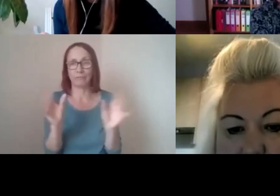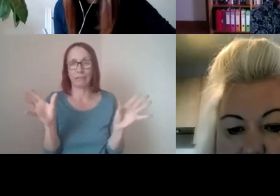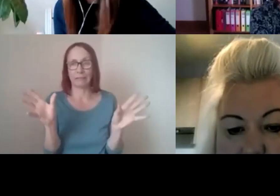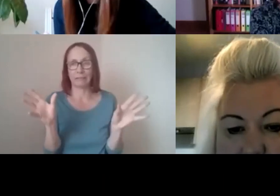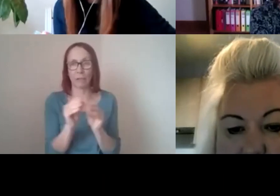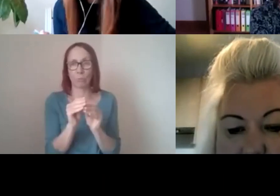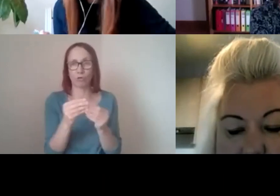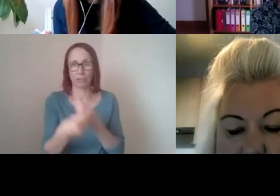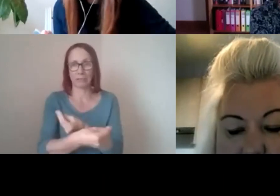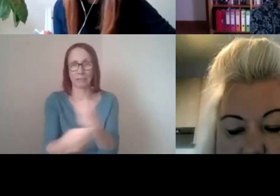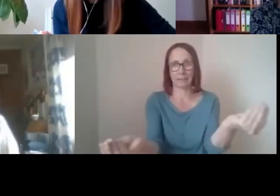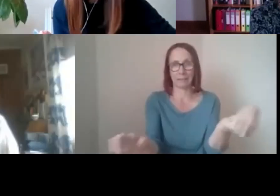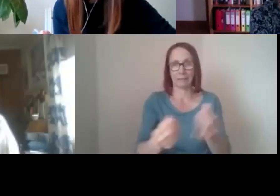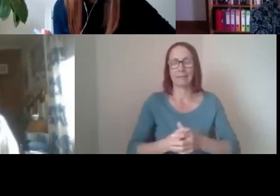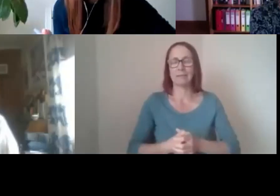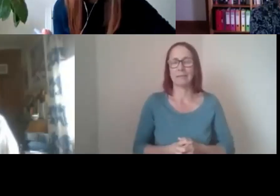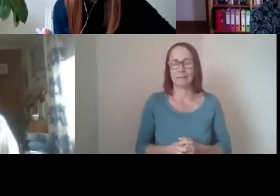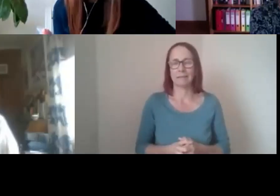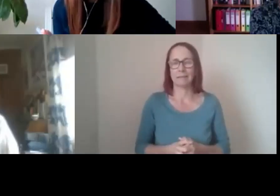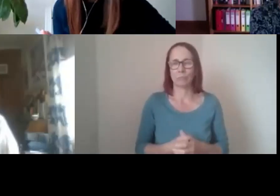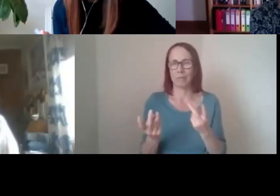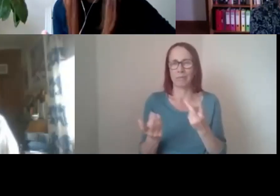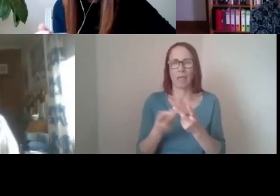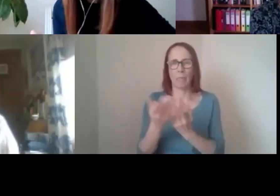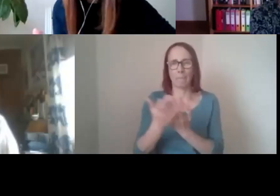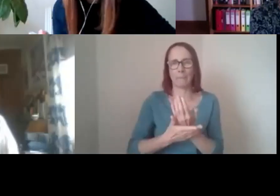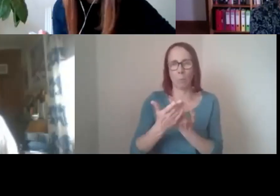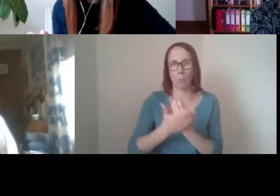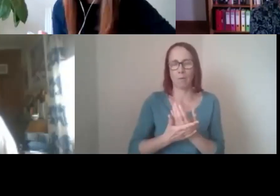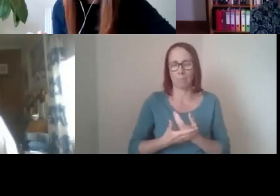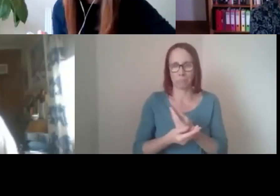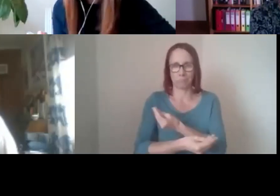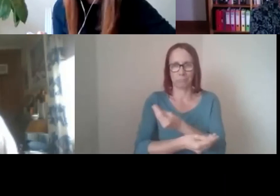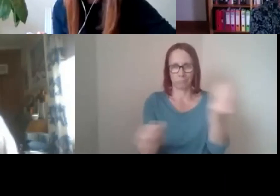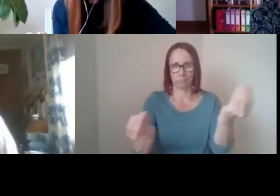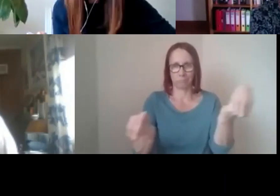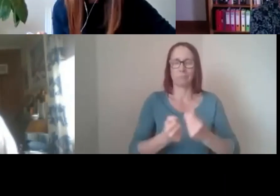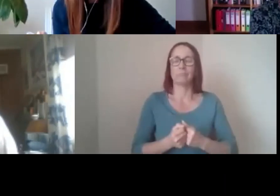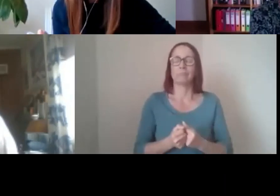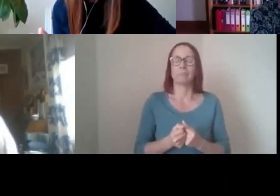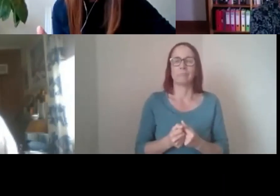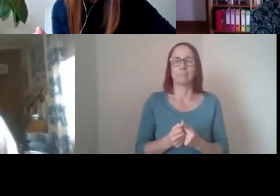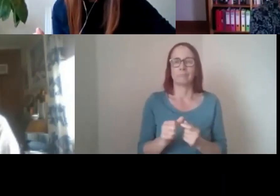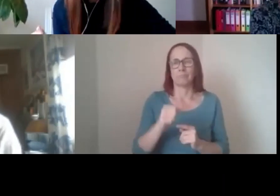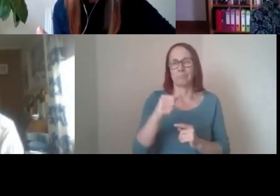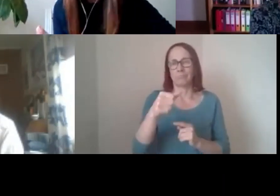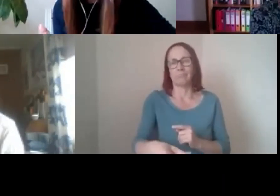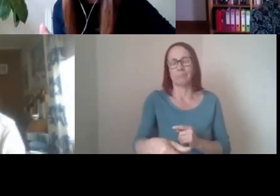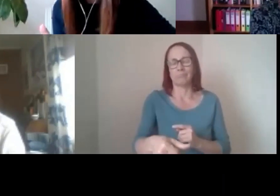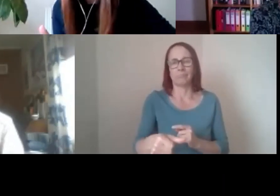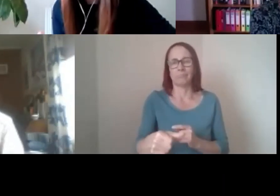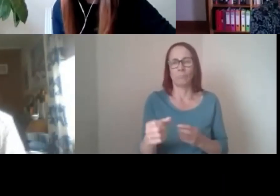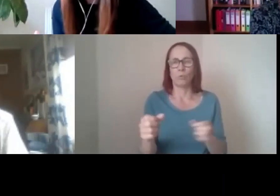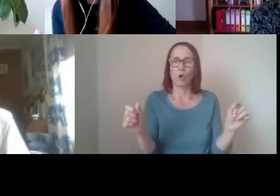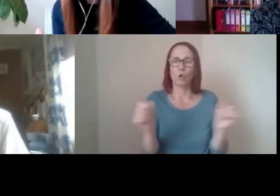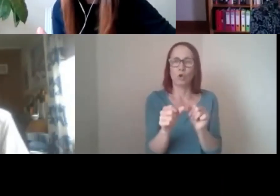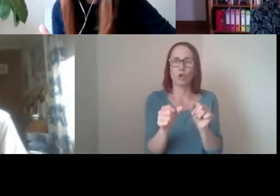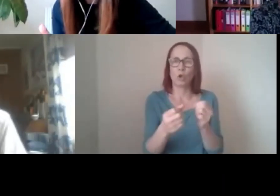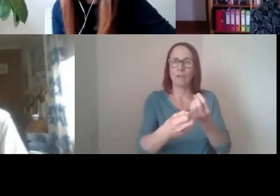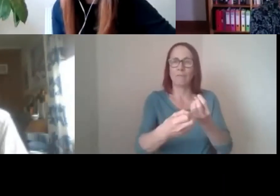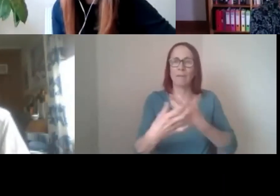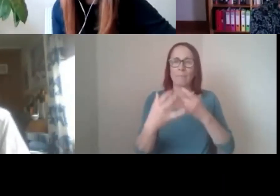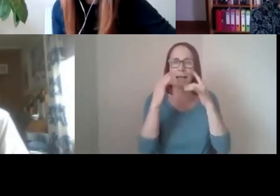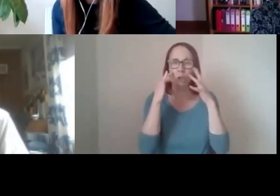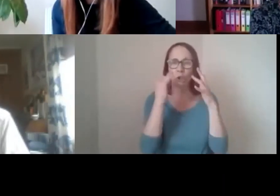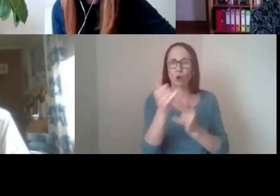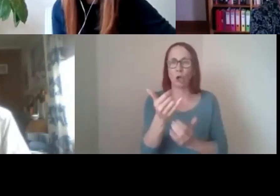share that with you along with some of the other paperwork. And as I said, after the event, you will get a short feedback survey. So please do take the